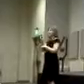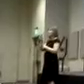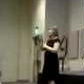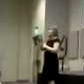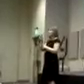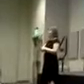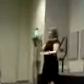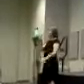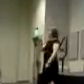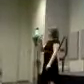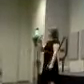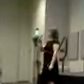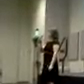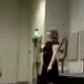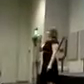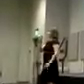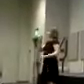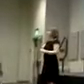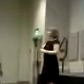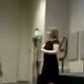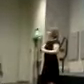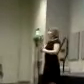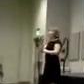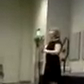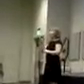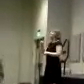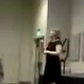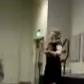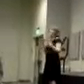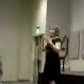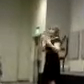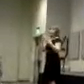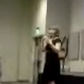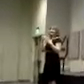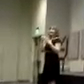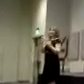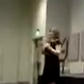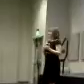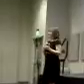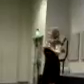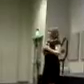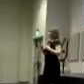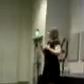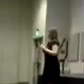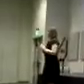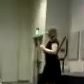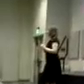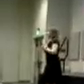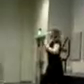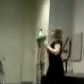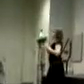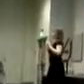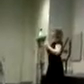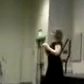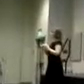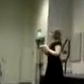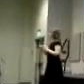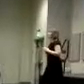being chaired by Penn Stadium? Yeah, you do! Yay! Isn't that exciting? I'm very excited.